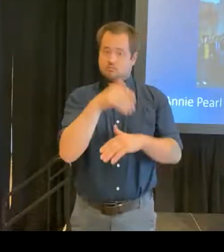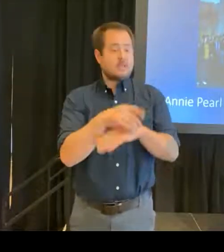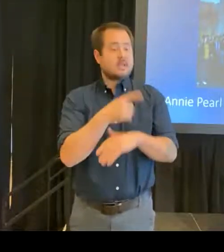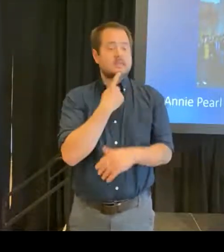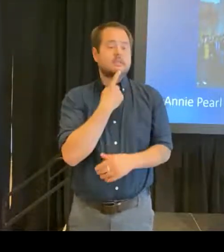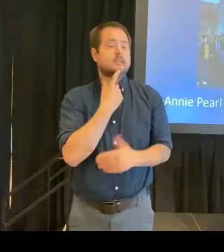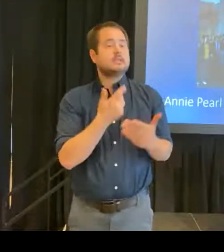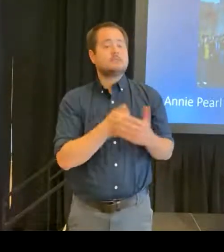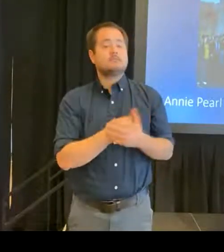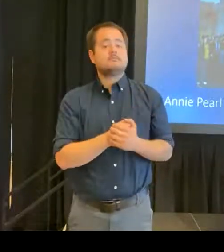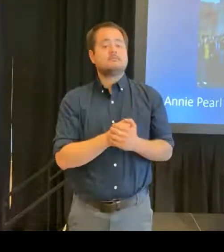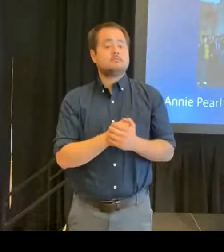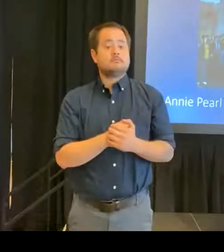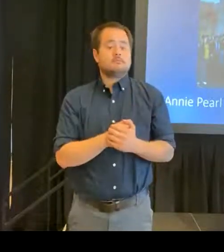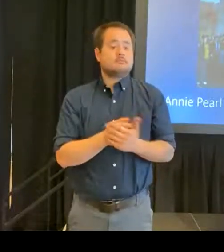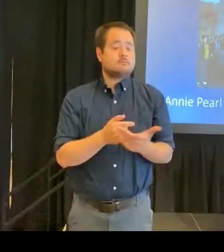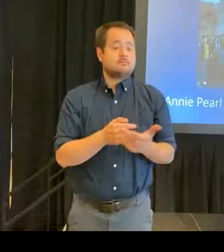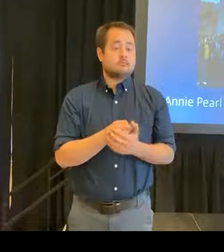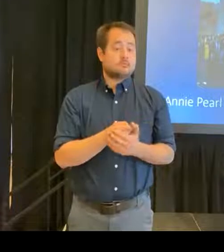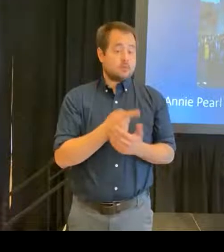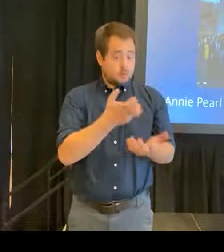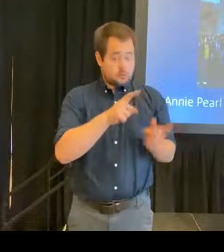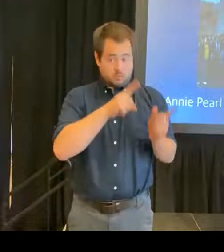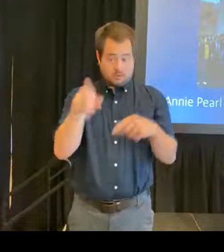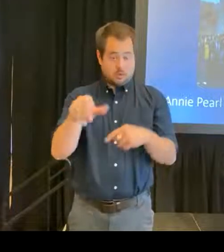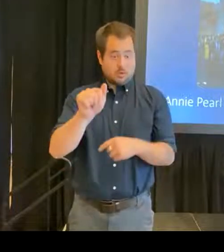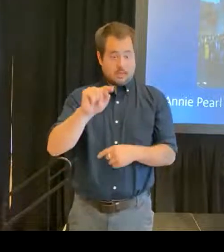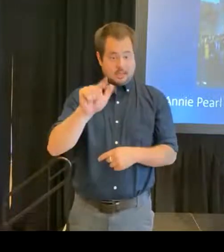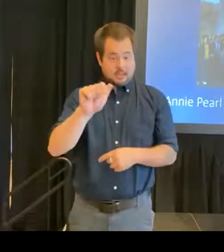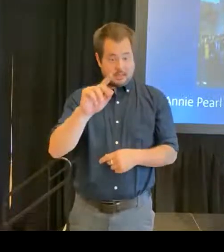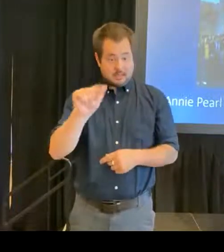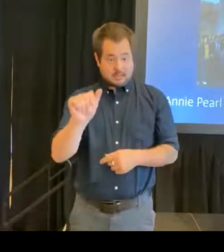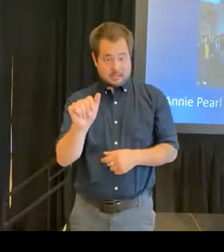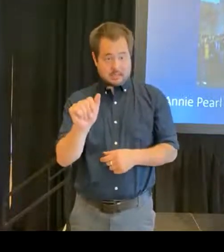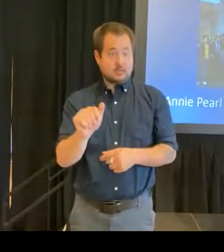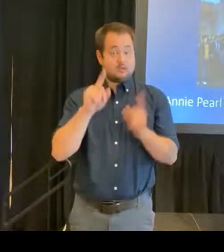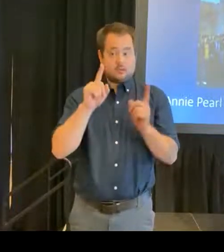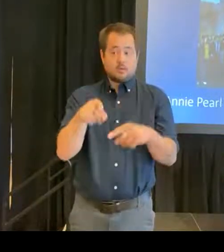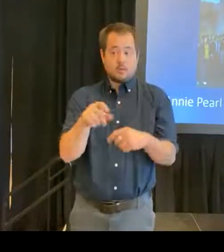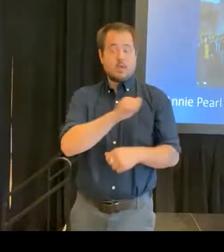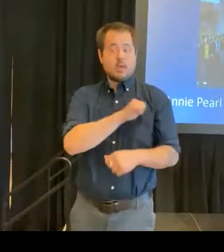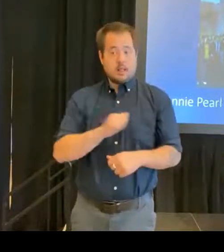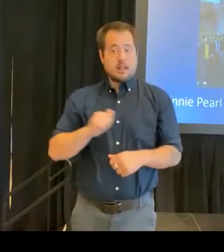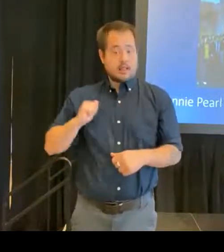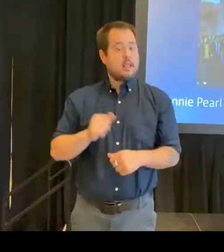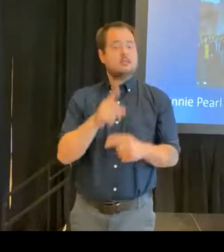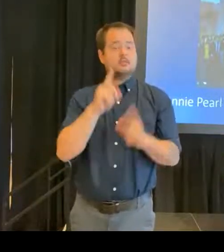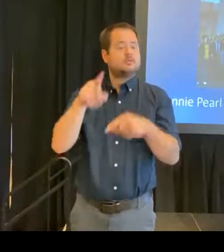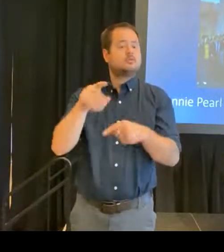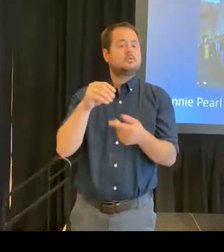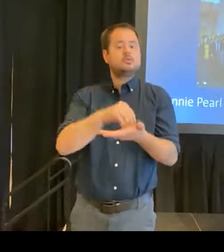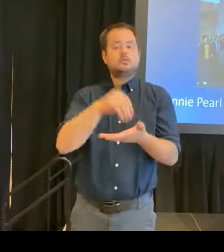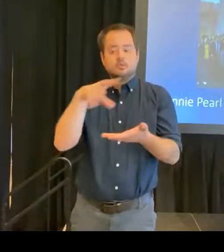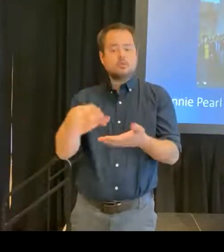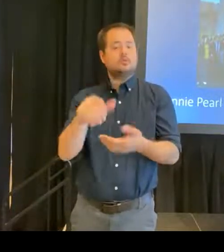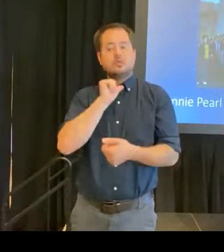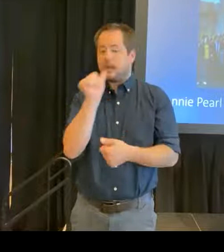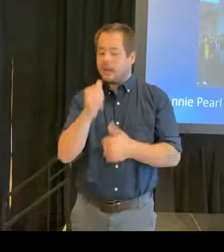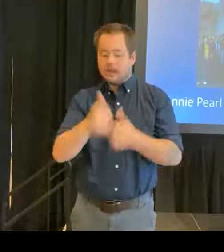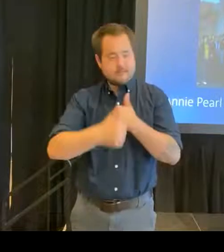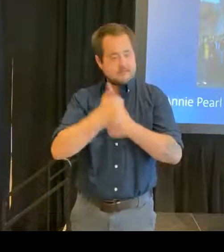said, well, how would you like to go to Atlanta to a student nonviolent coordinating committee meeting?